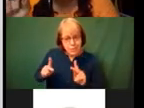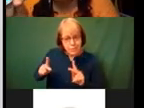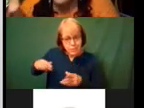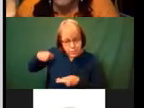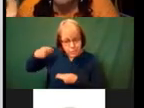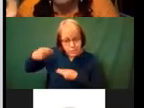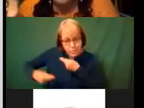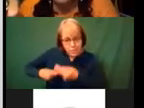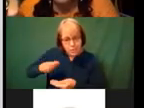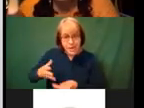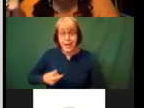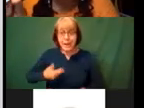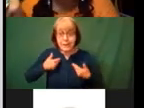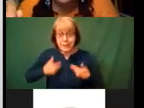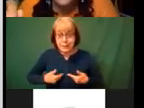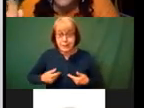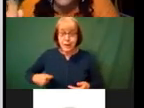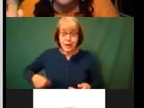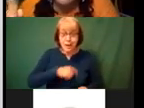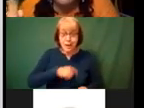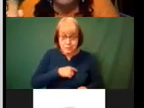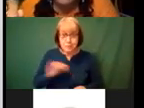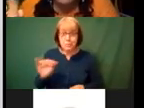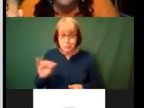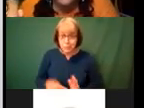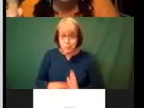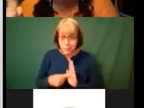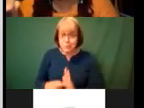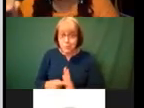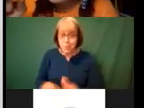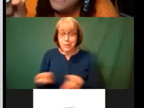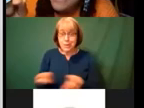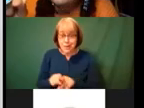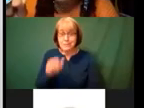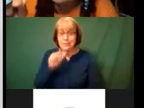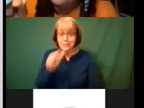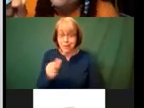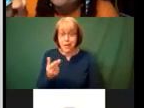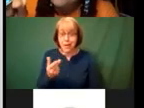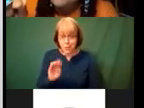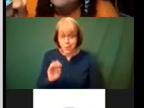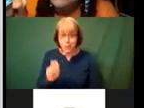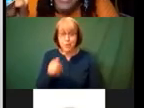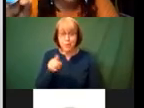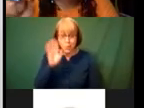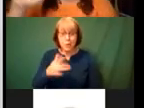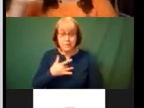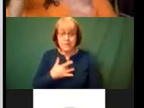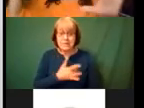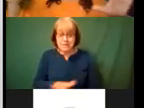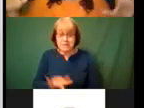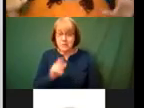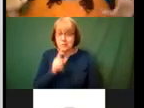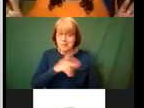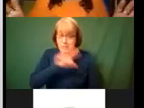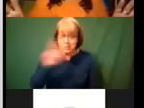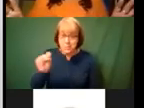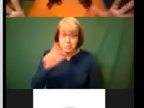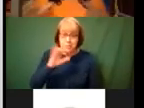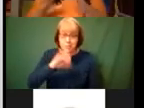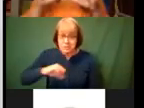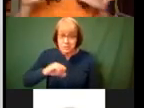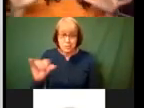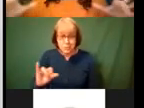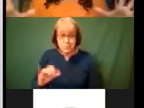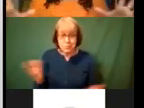and yourself dehumanized, you would be sensitive too. And it's amazing, right,